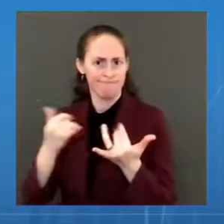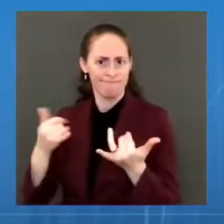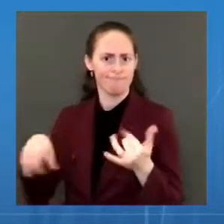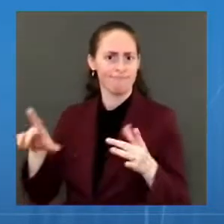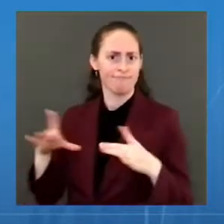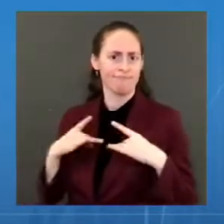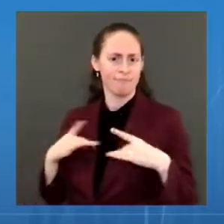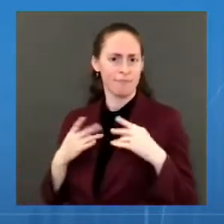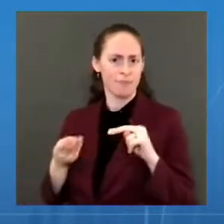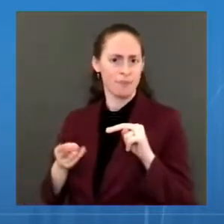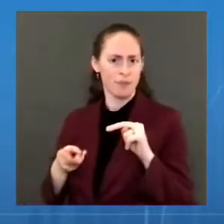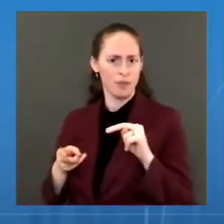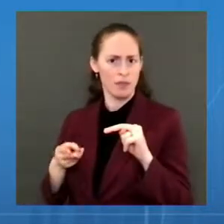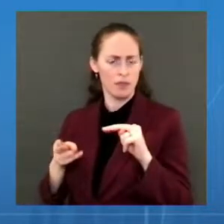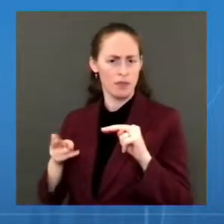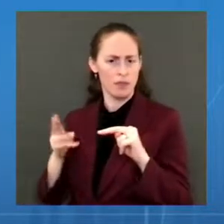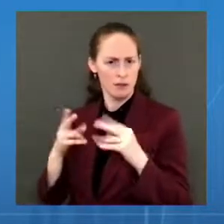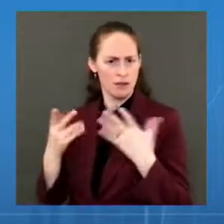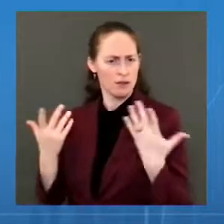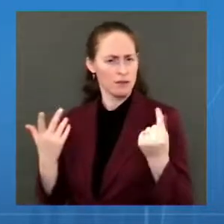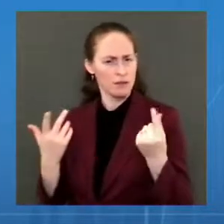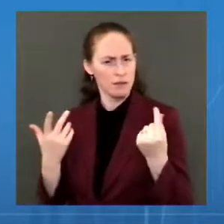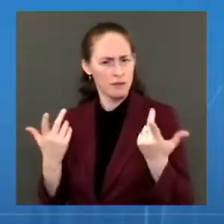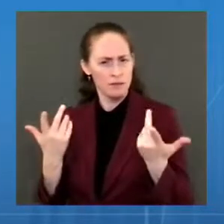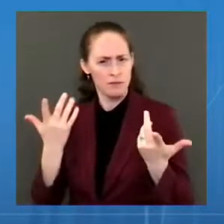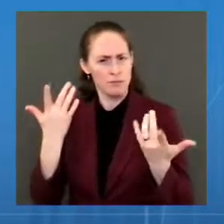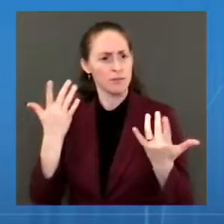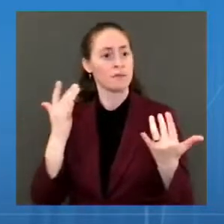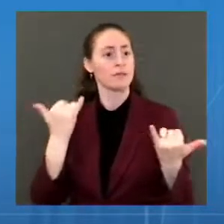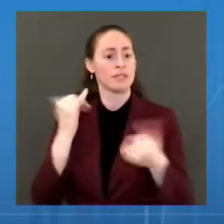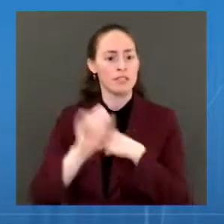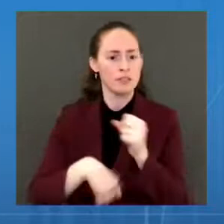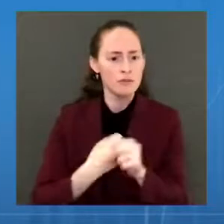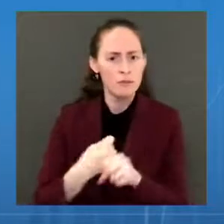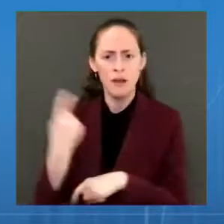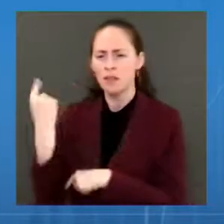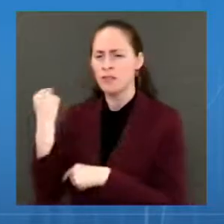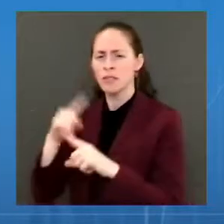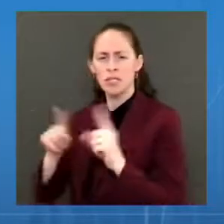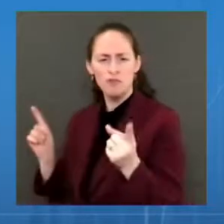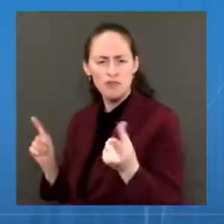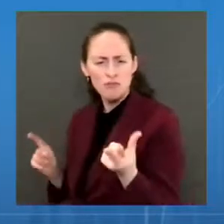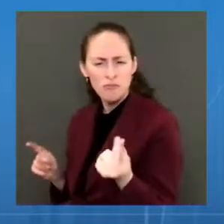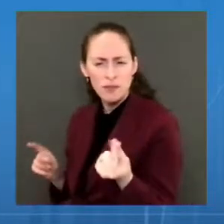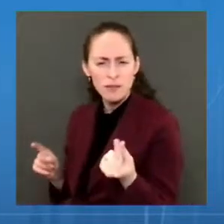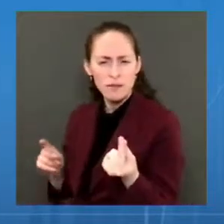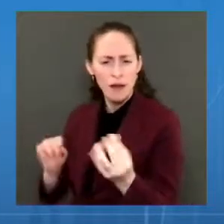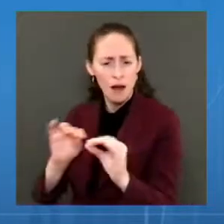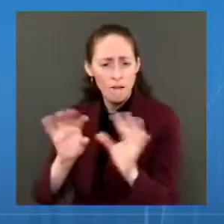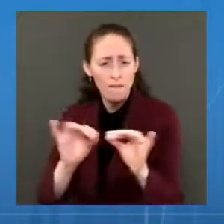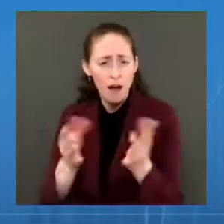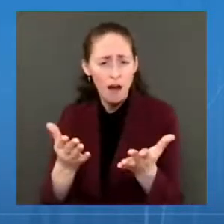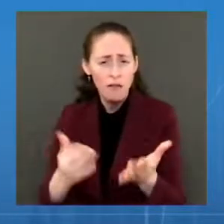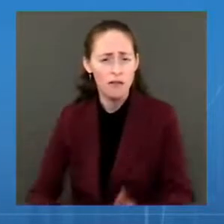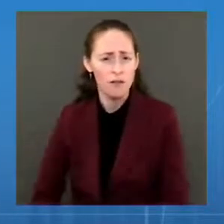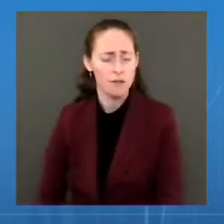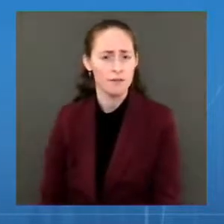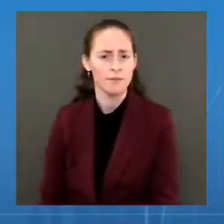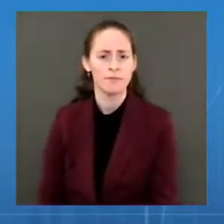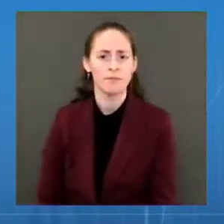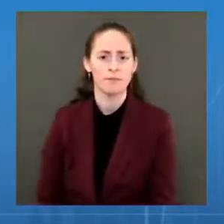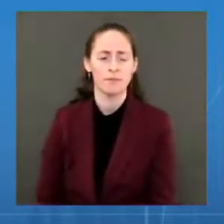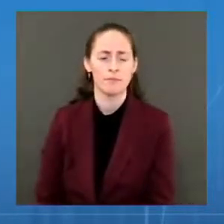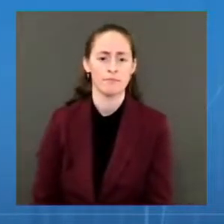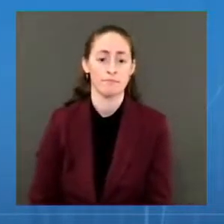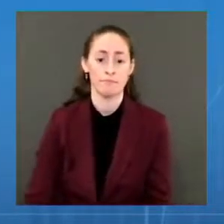2020 Thanksgiving? Why don't I take the first one? I mean, the vaccination for the 5 to 11-year-olds, as you know, started a few weeks